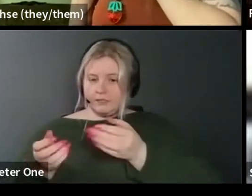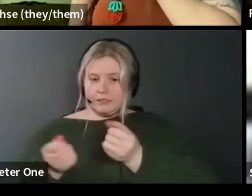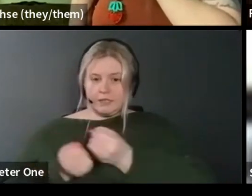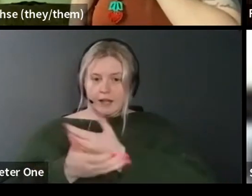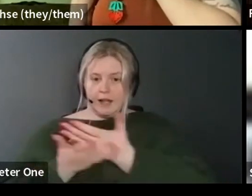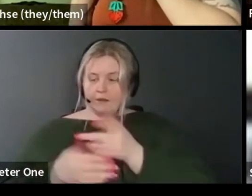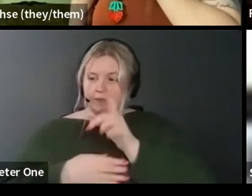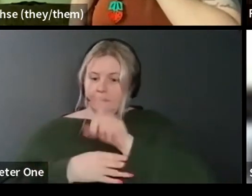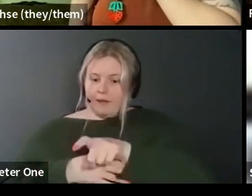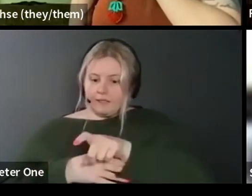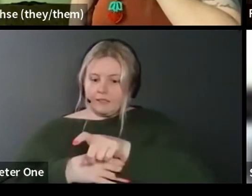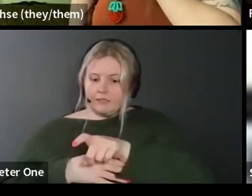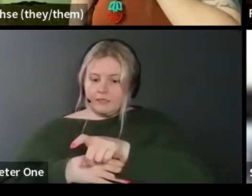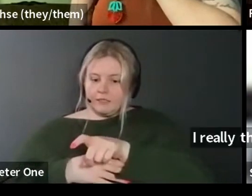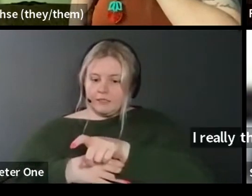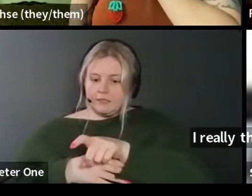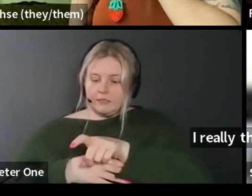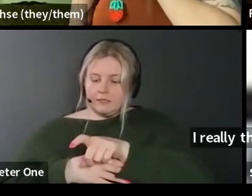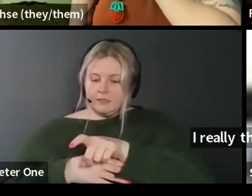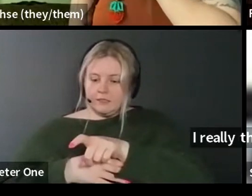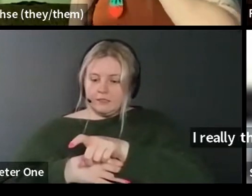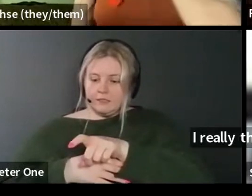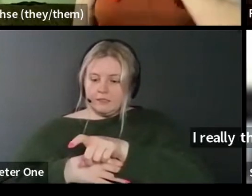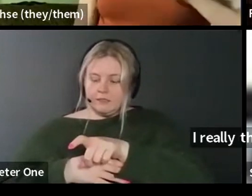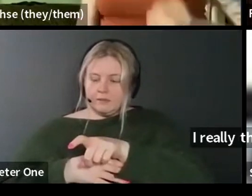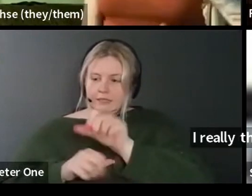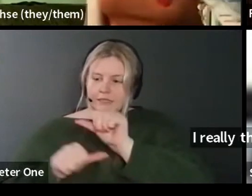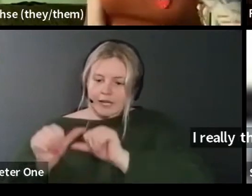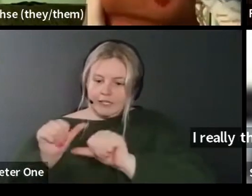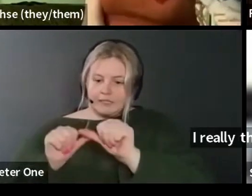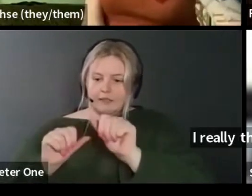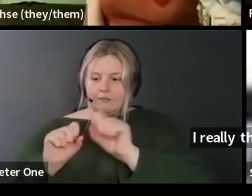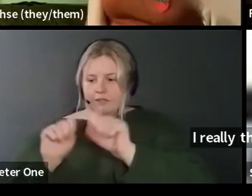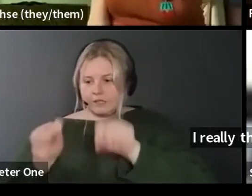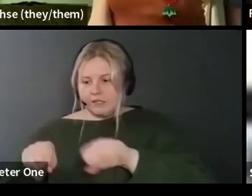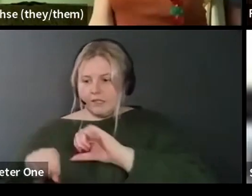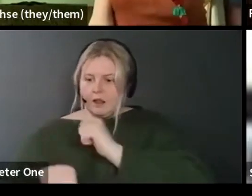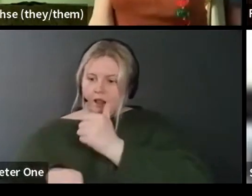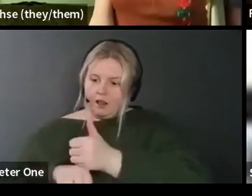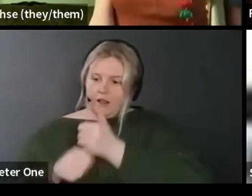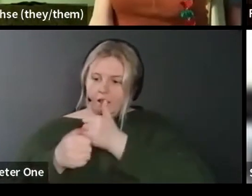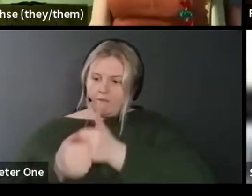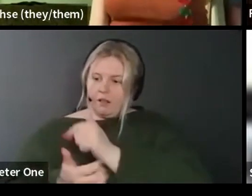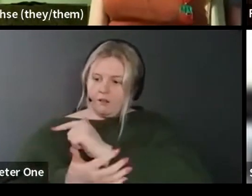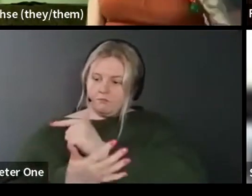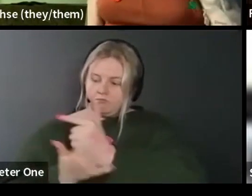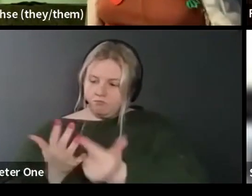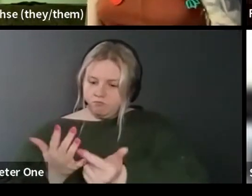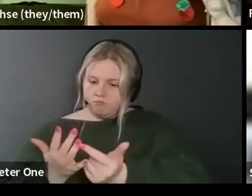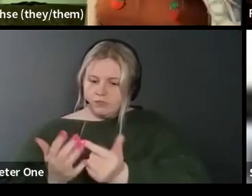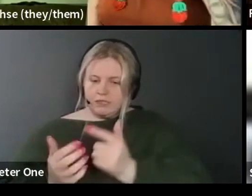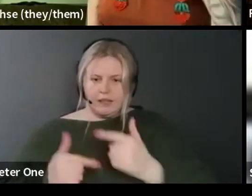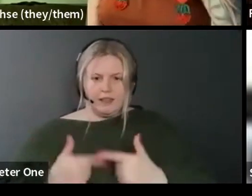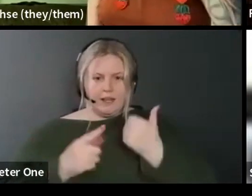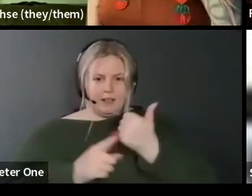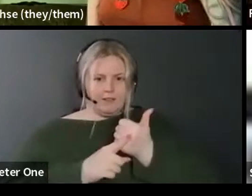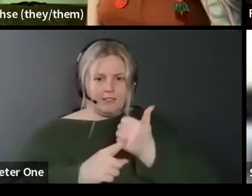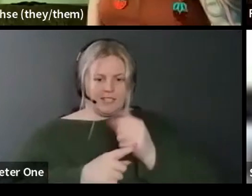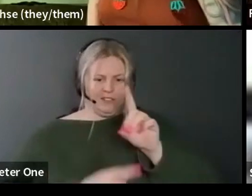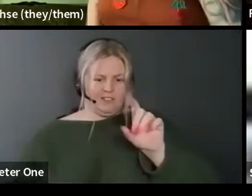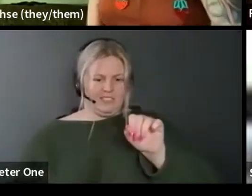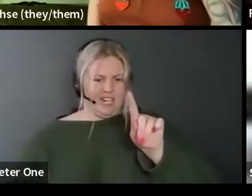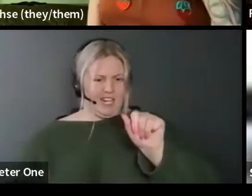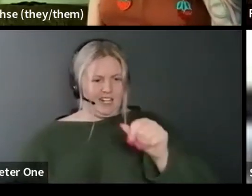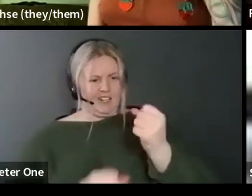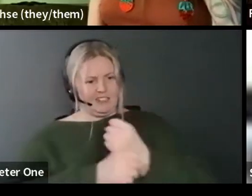to be so empirical or scientific, because life isn't just data, it isn't just